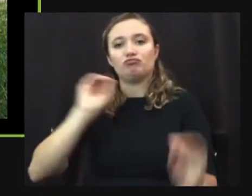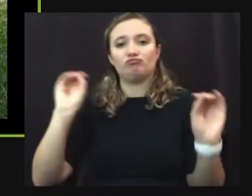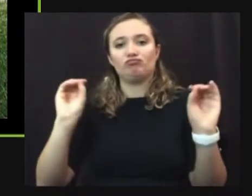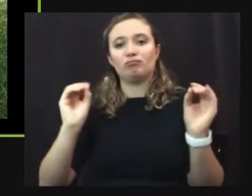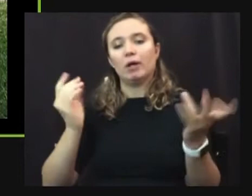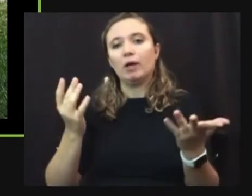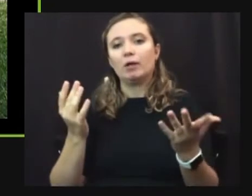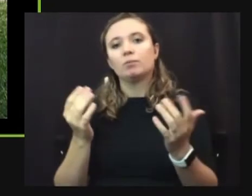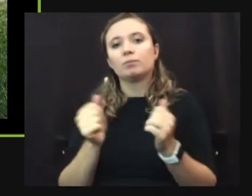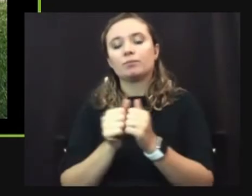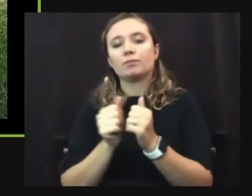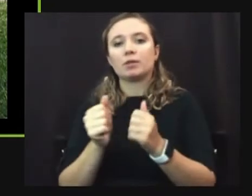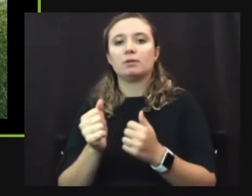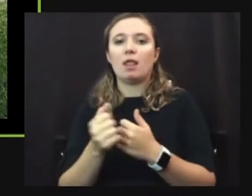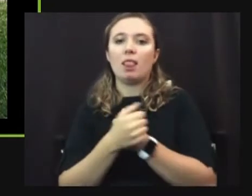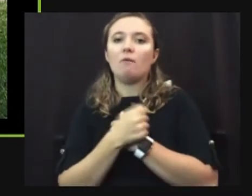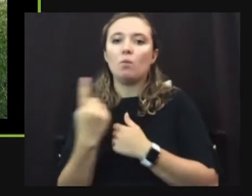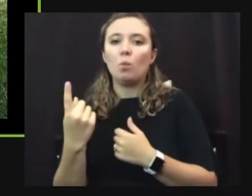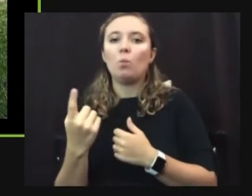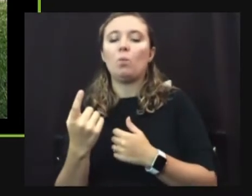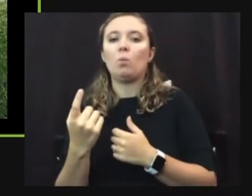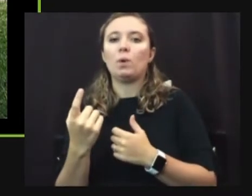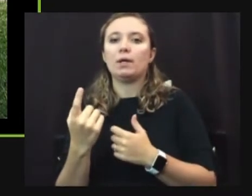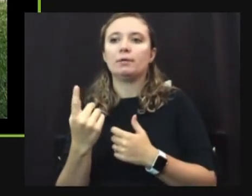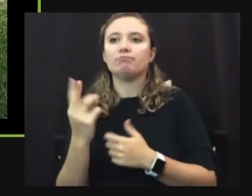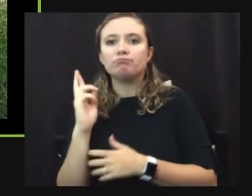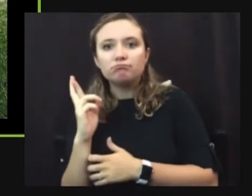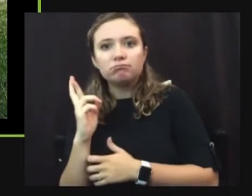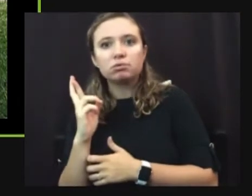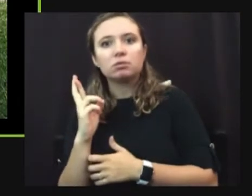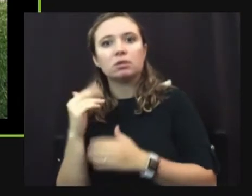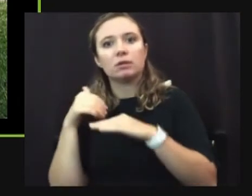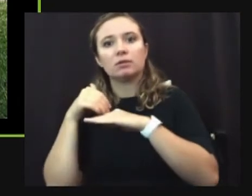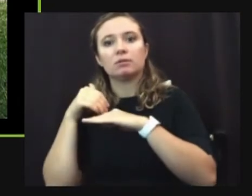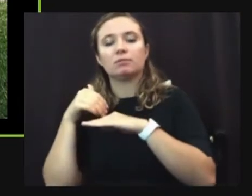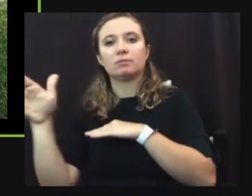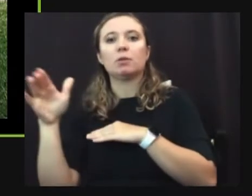loved one who's very close to them be deployed.